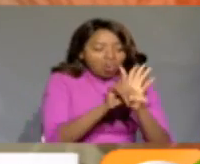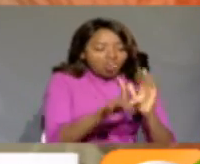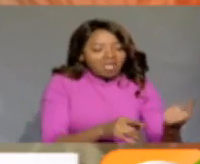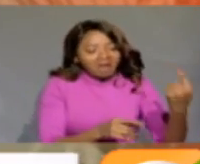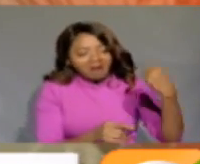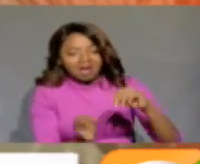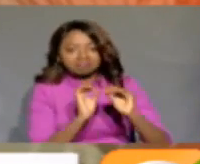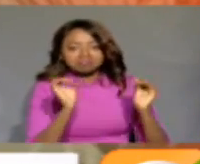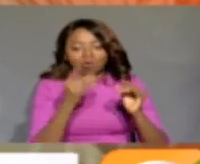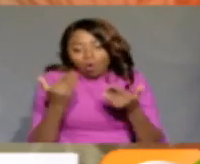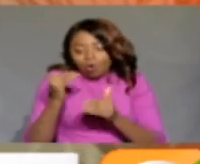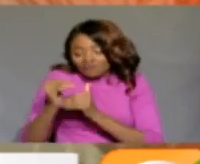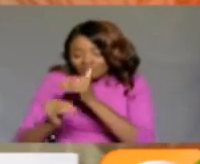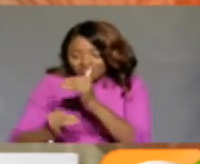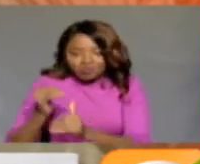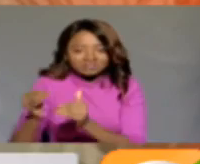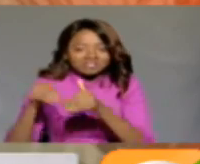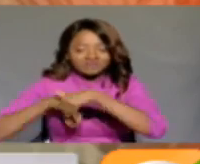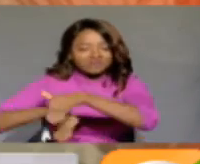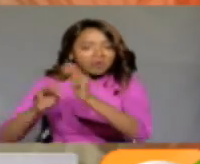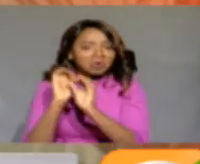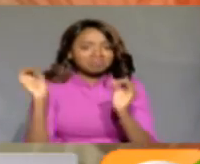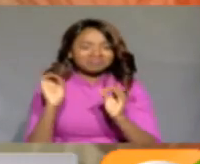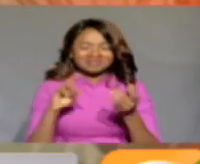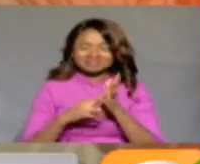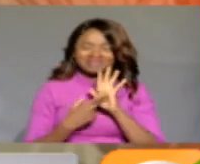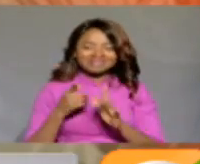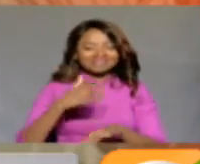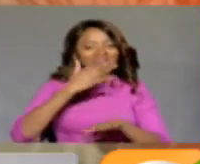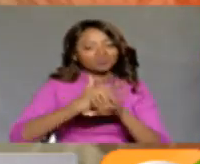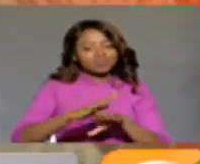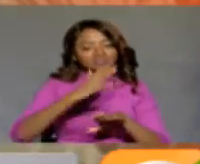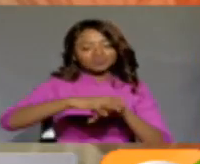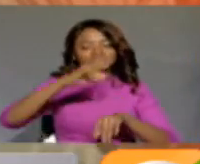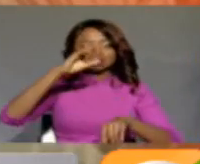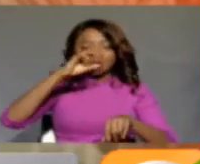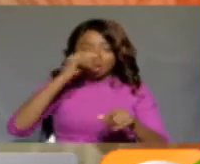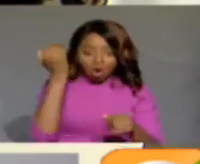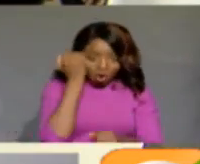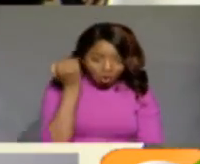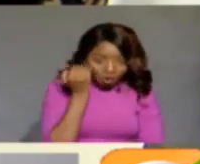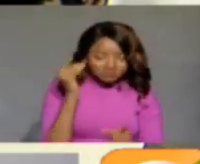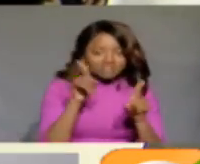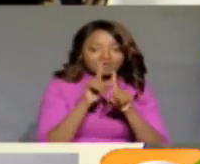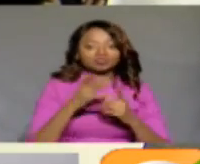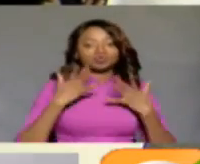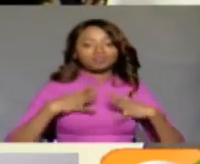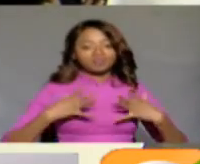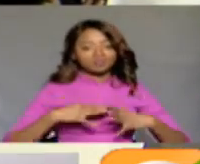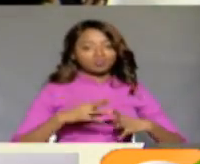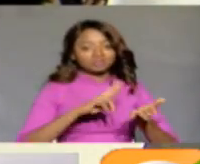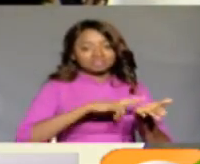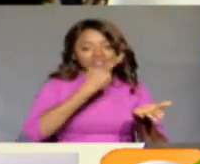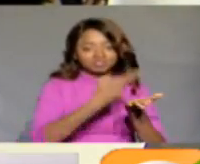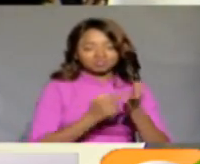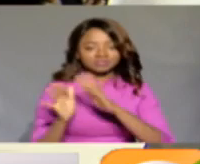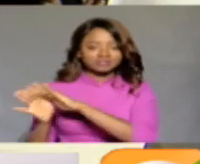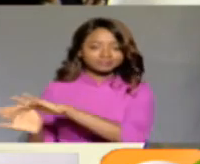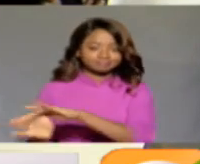up or follow due process is a waste of the court and citizens' resources. So now I'll give you a chance for a